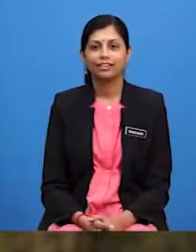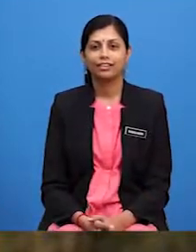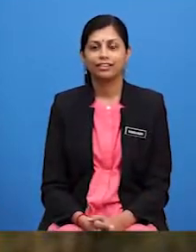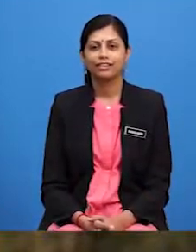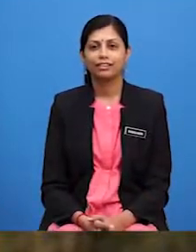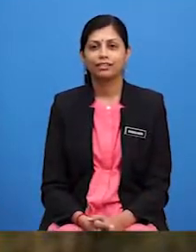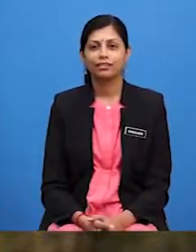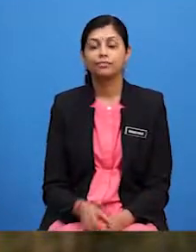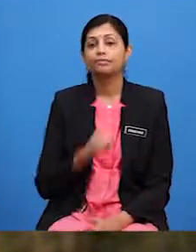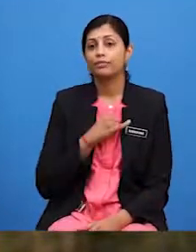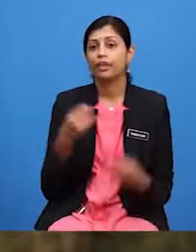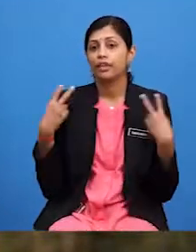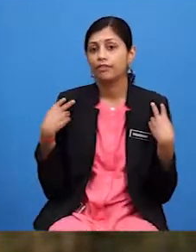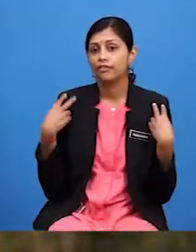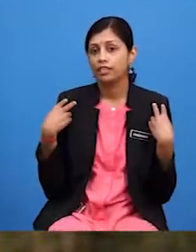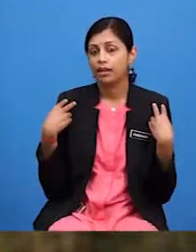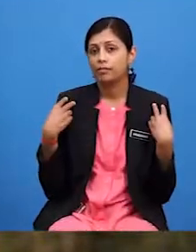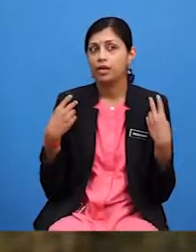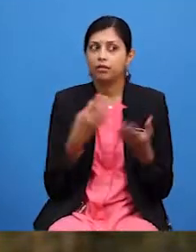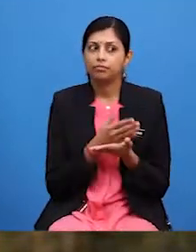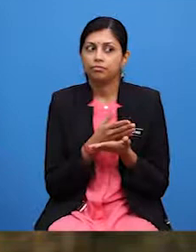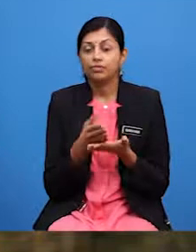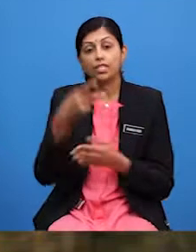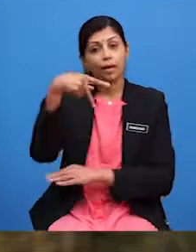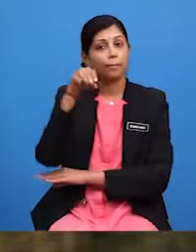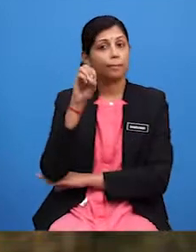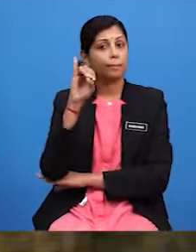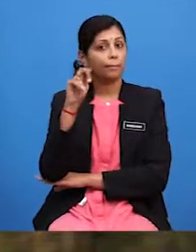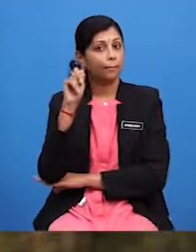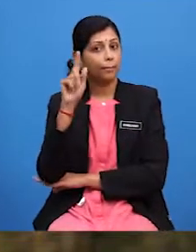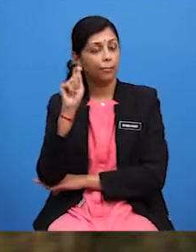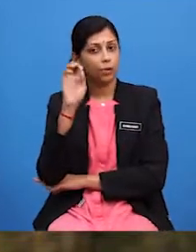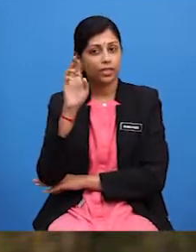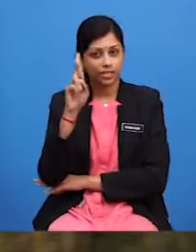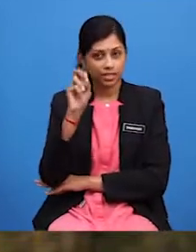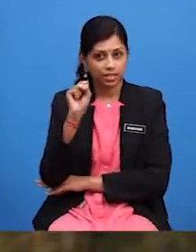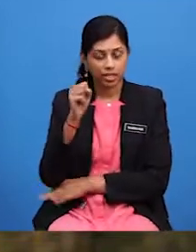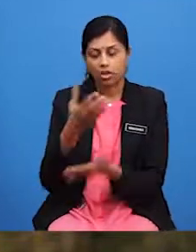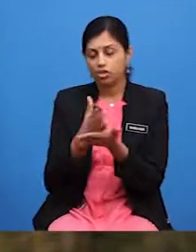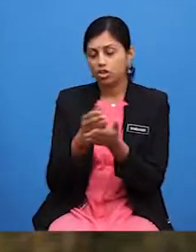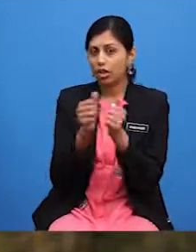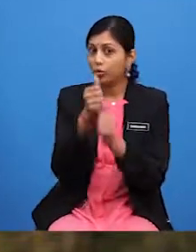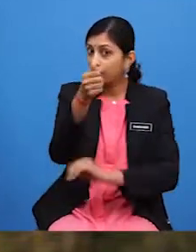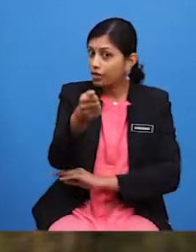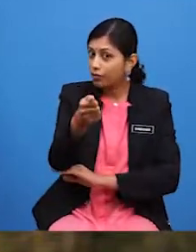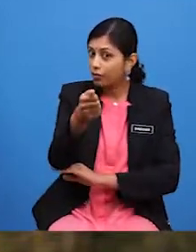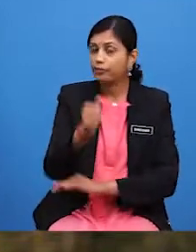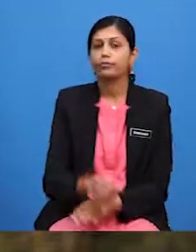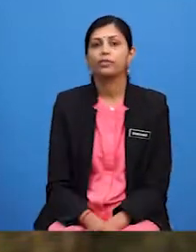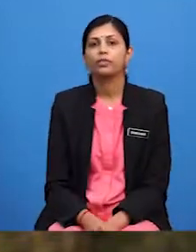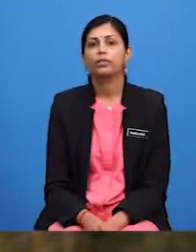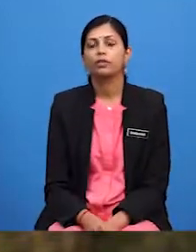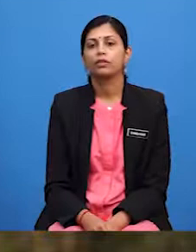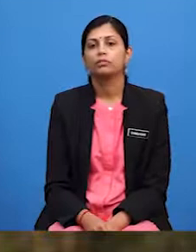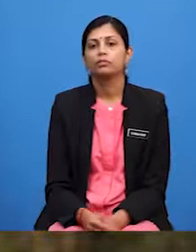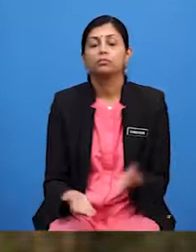I have some pointers that I would like to share with you today. They can come in